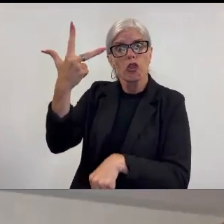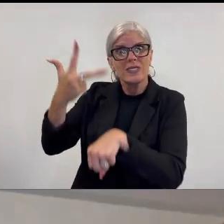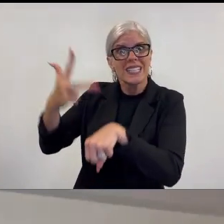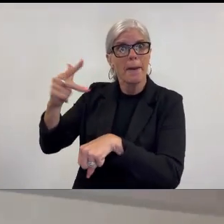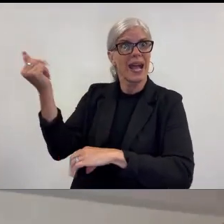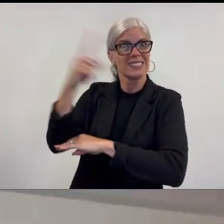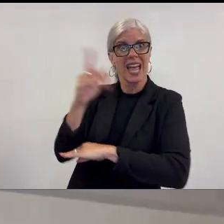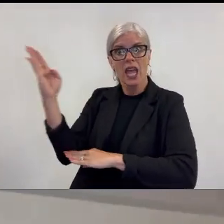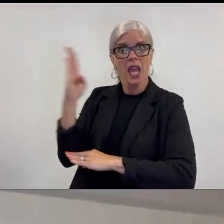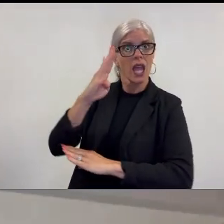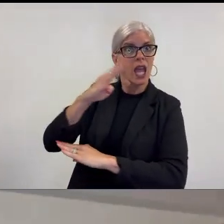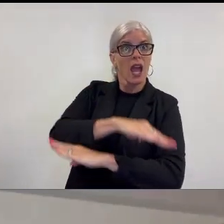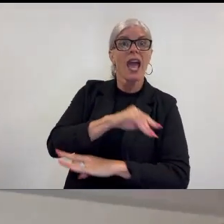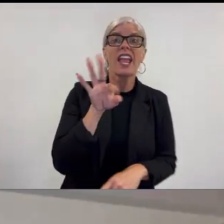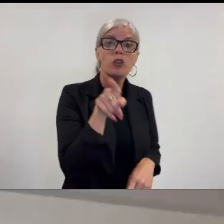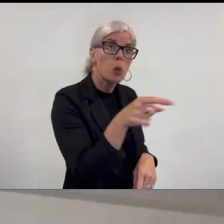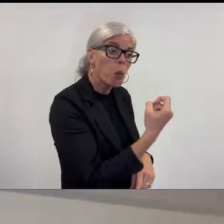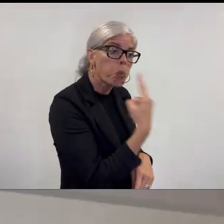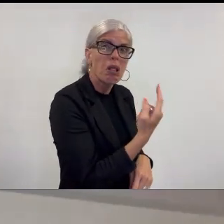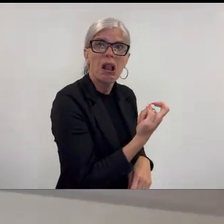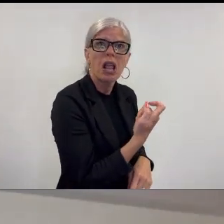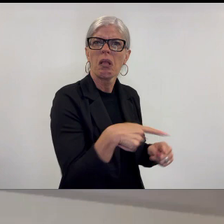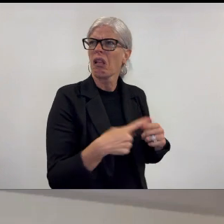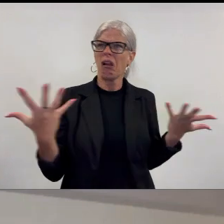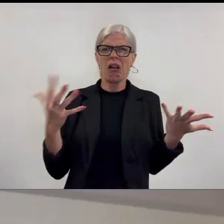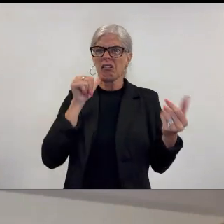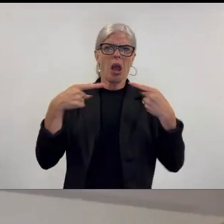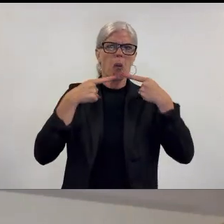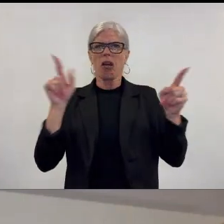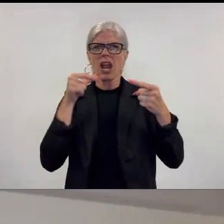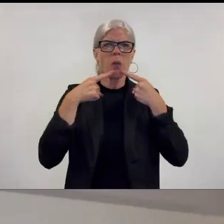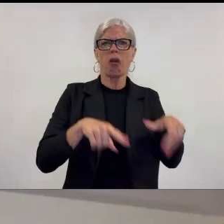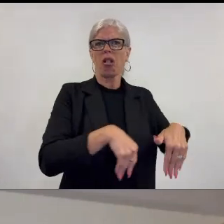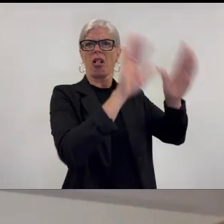that's one of the principles of treatment. Then there are tricyclic